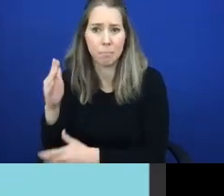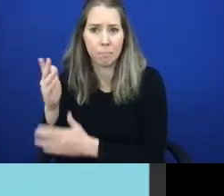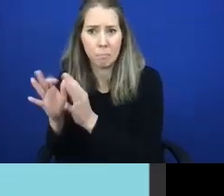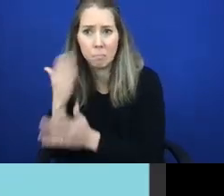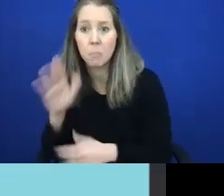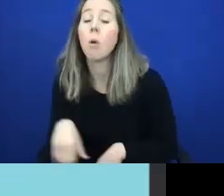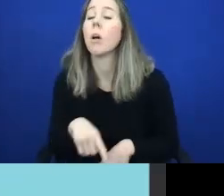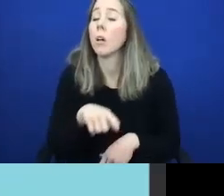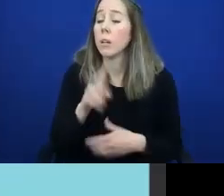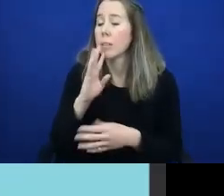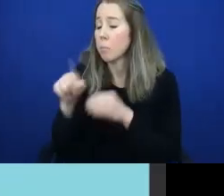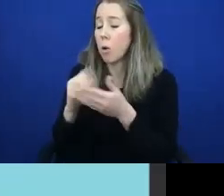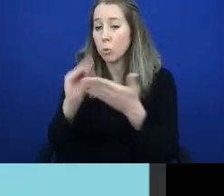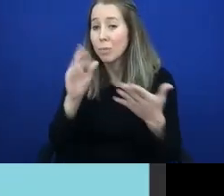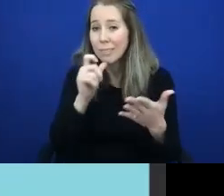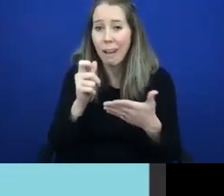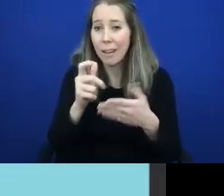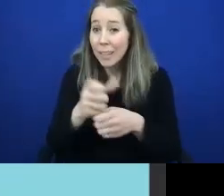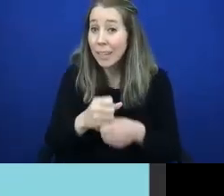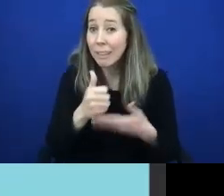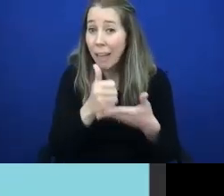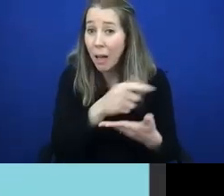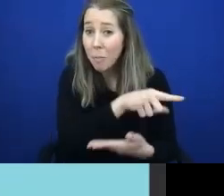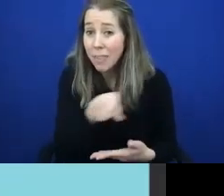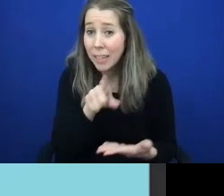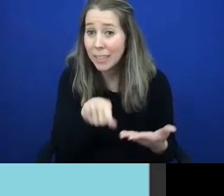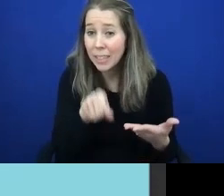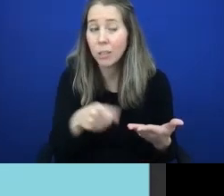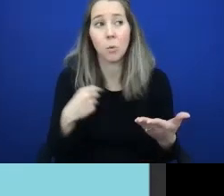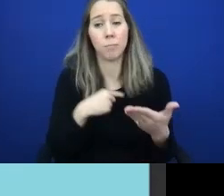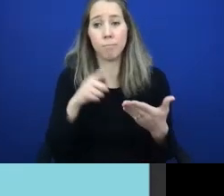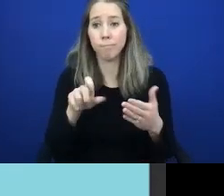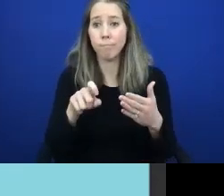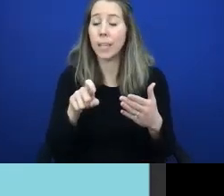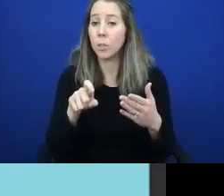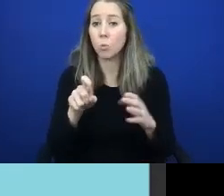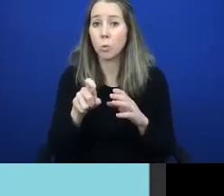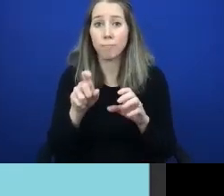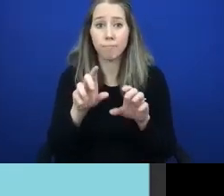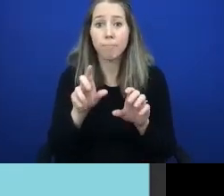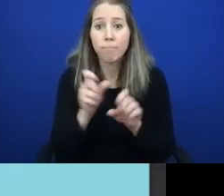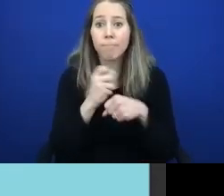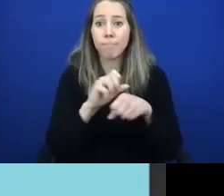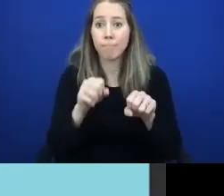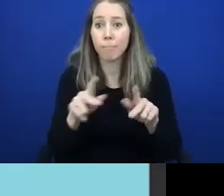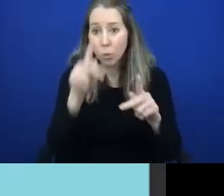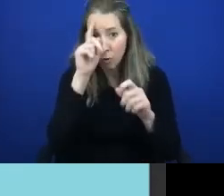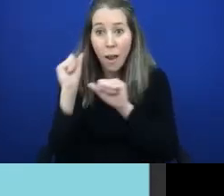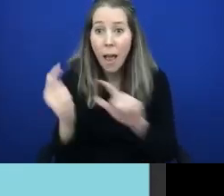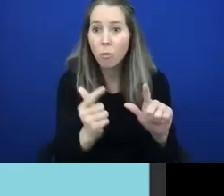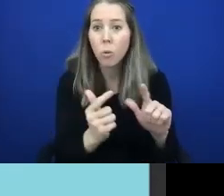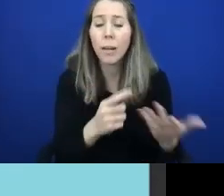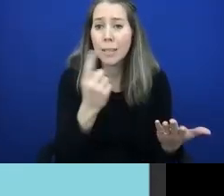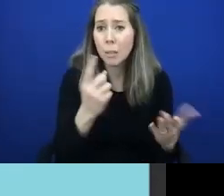need. We need to make opportunities for everyone. Just because someone had issues with school doesn't mean they're not going to